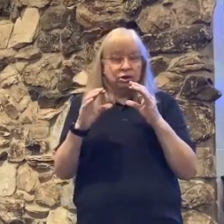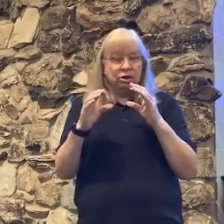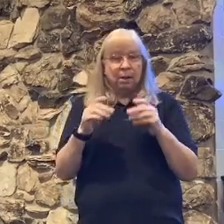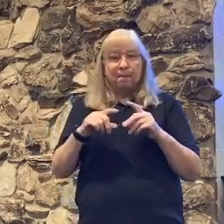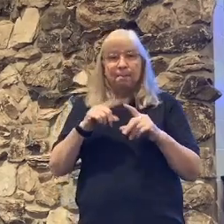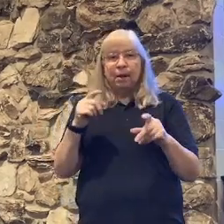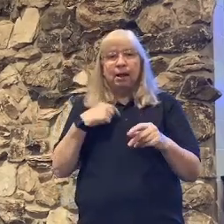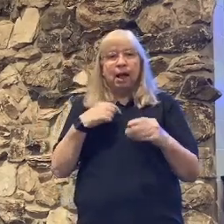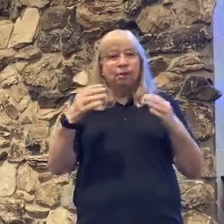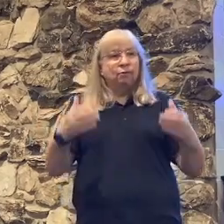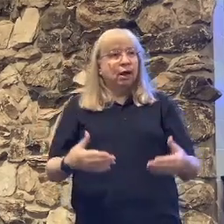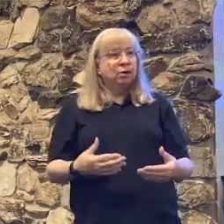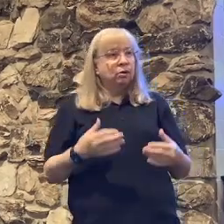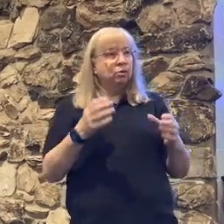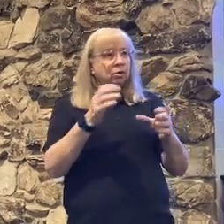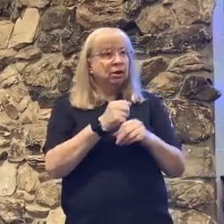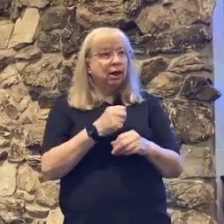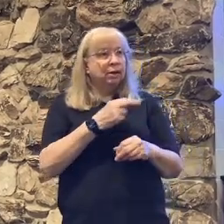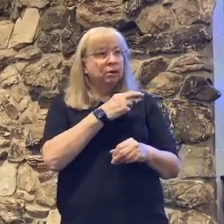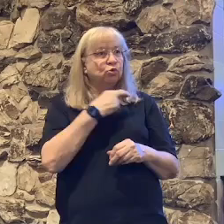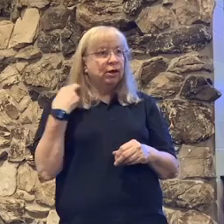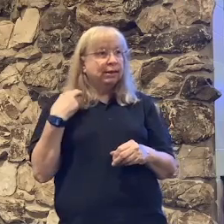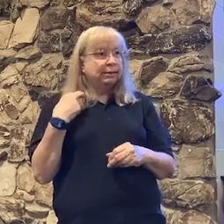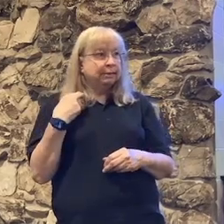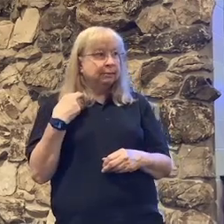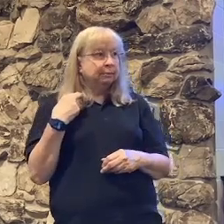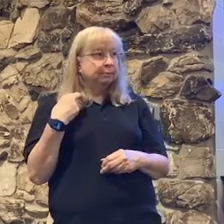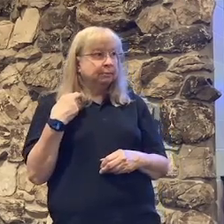But I invite you to take the risk.